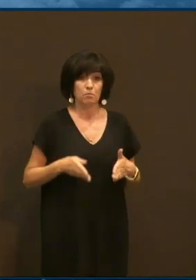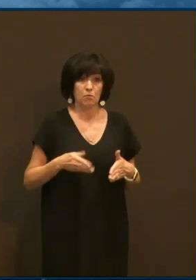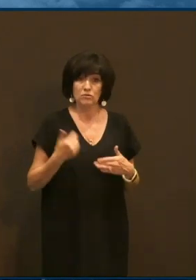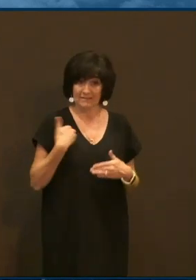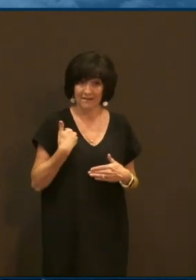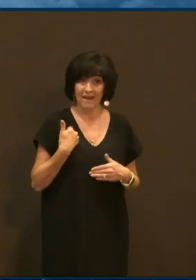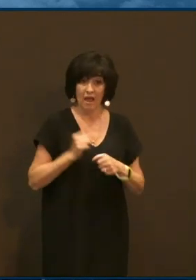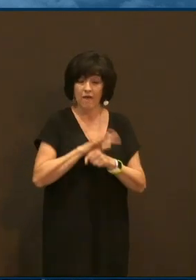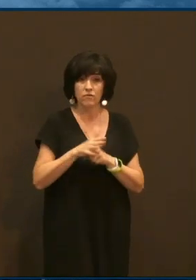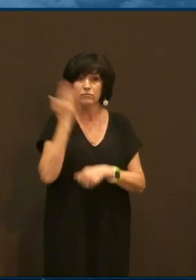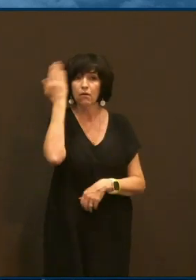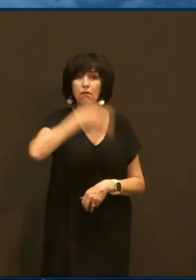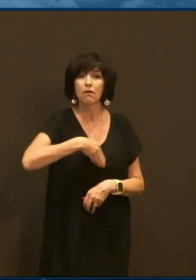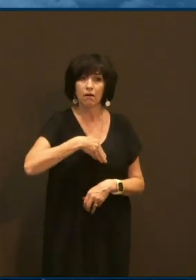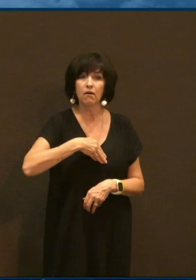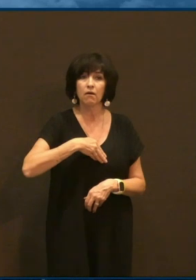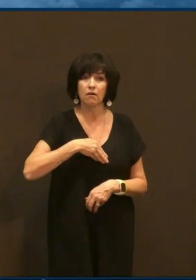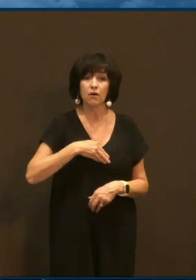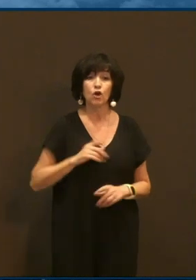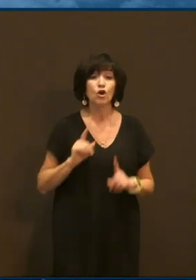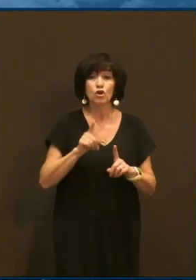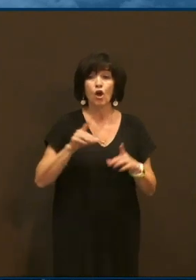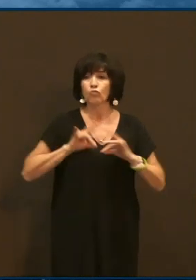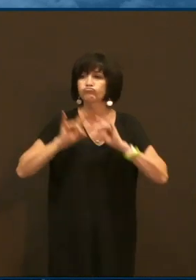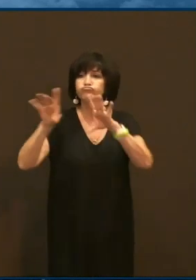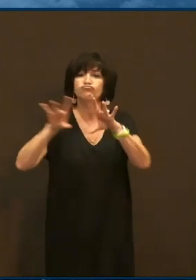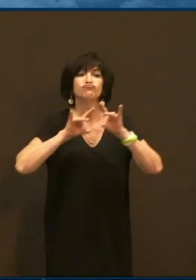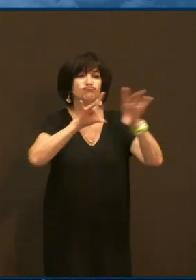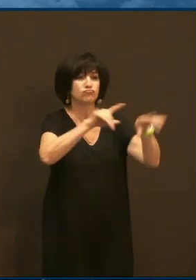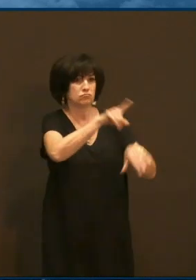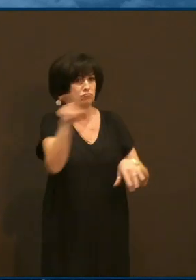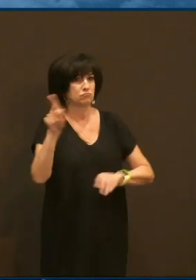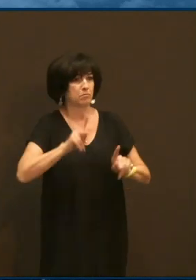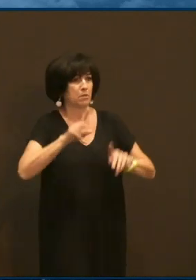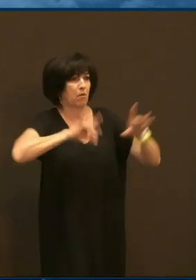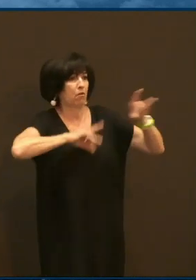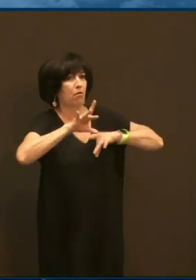positive, shedding the virus, doesn't know it, and others are catching it. That's